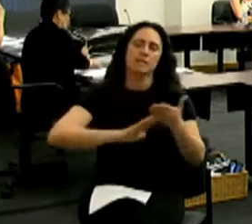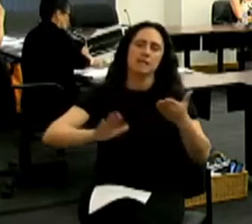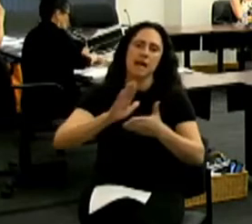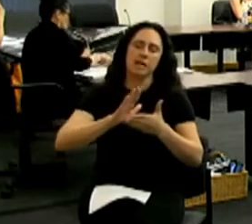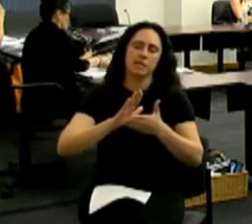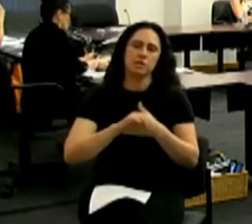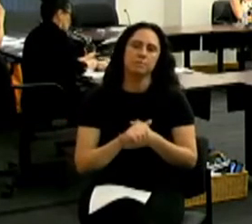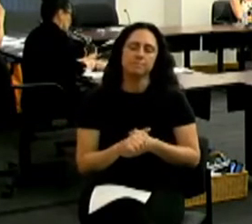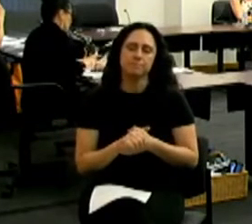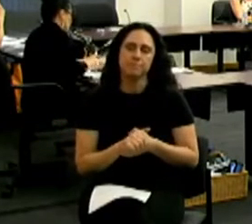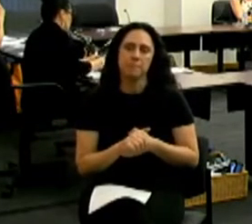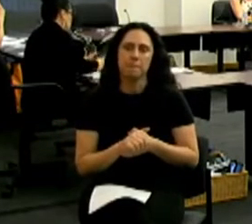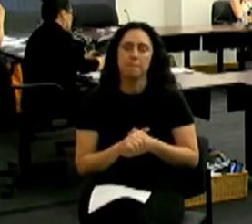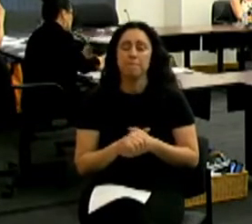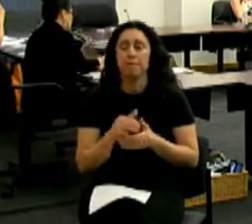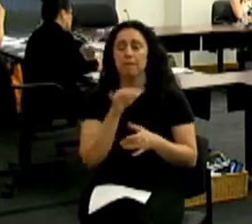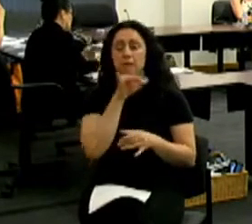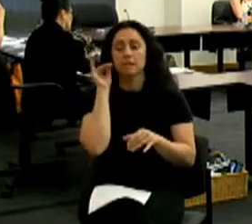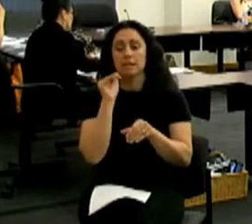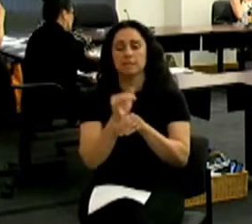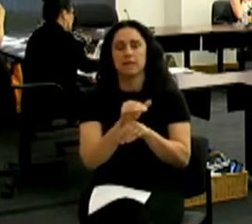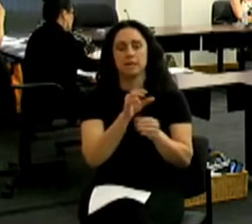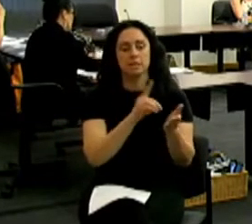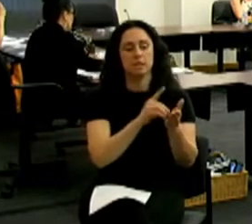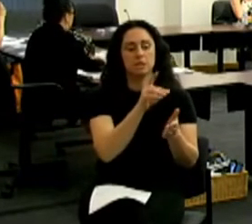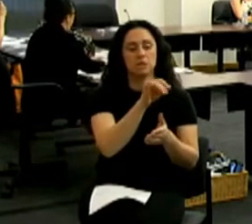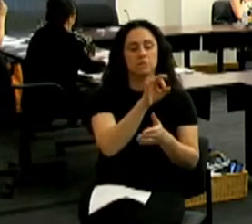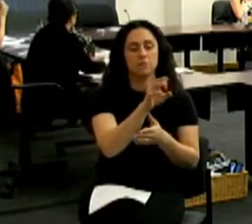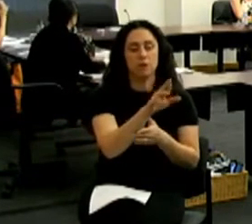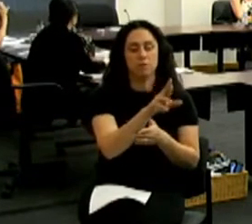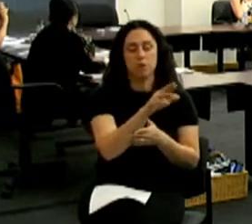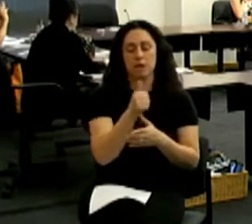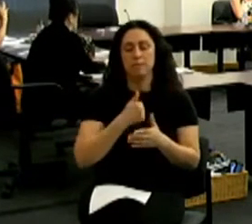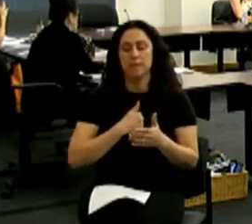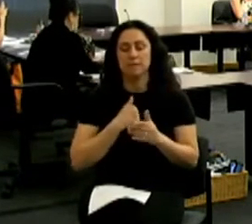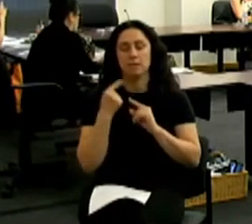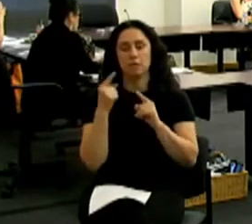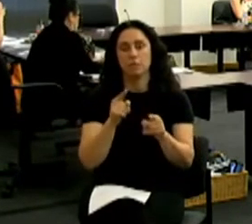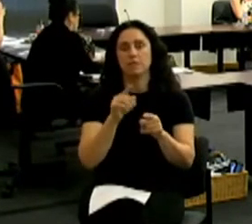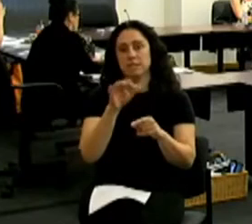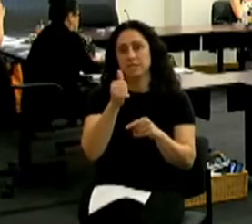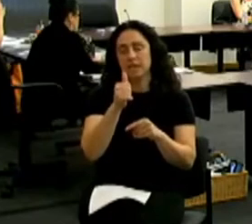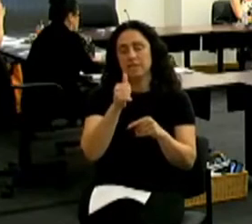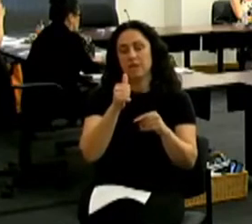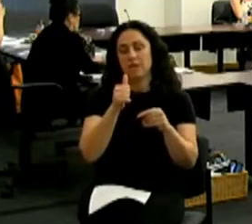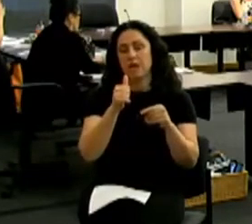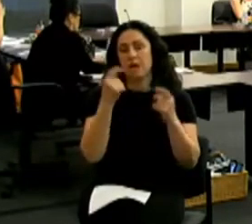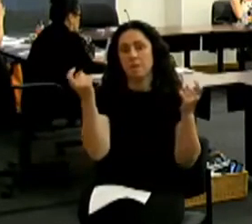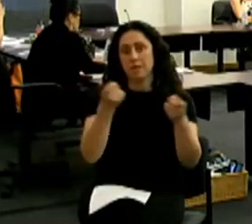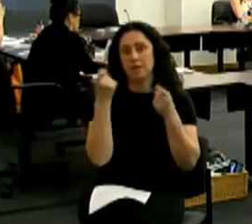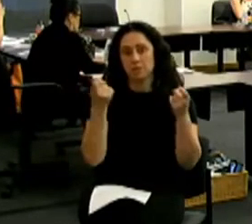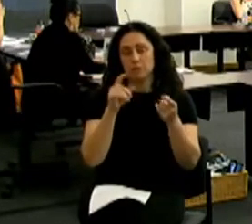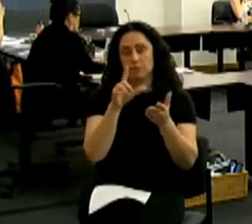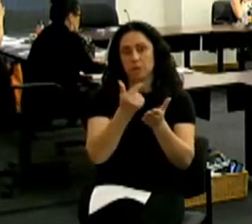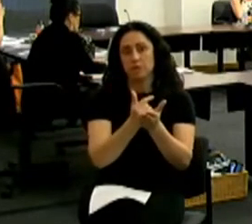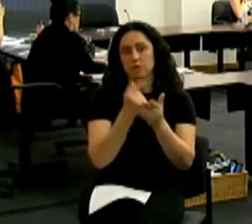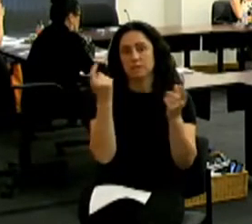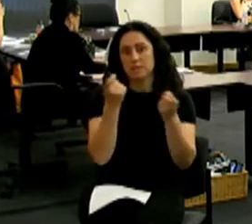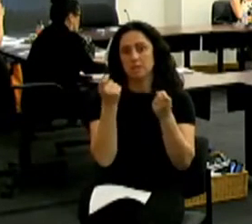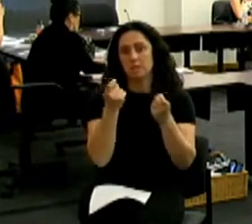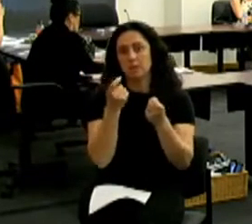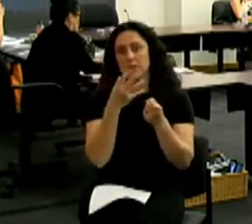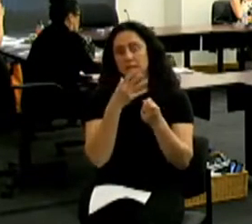campus. Last night, Dr. Farmer and I attended the 10th anniversary of the dual degree program, the graduation celebration and